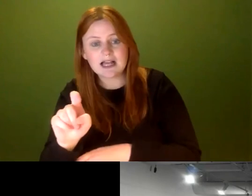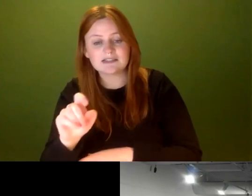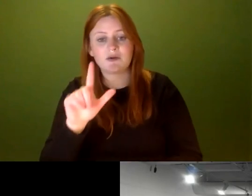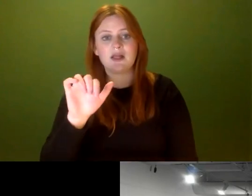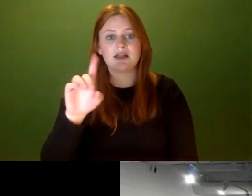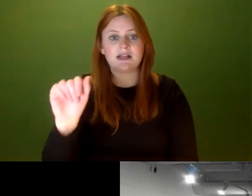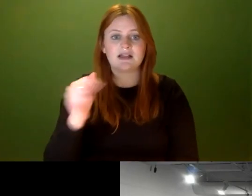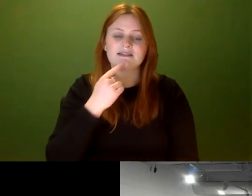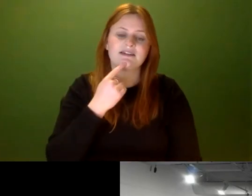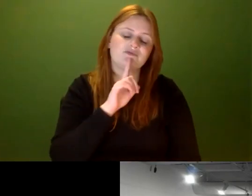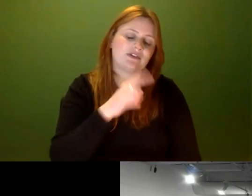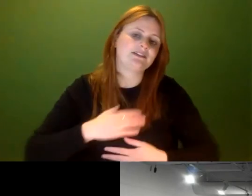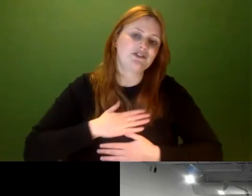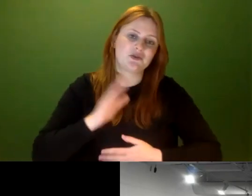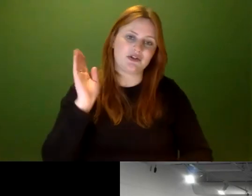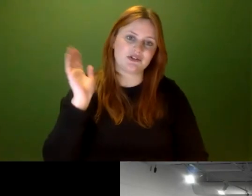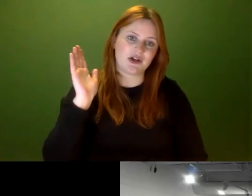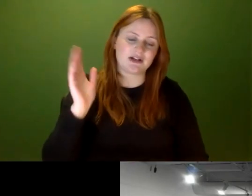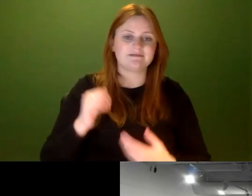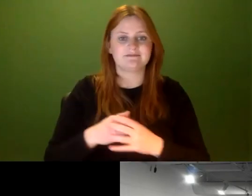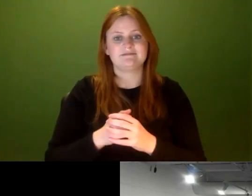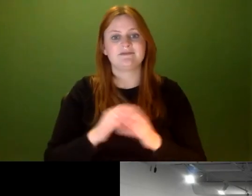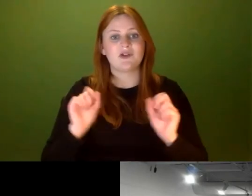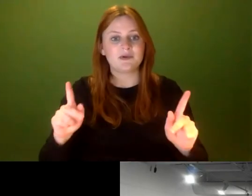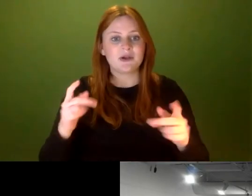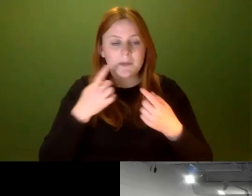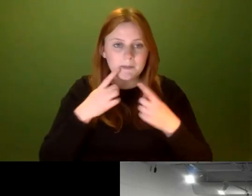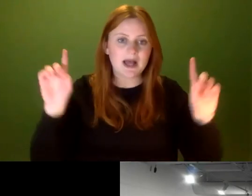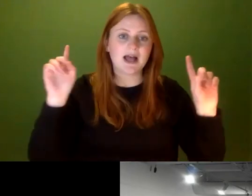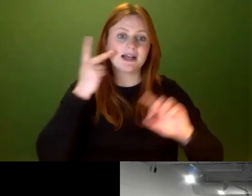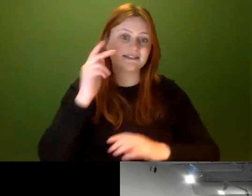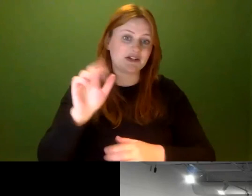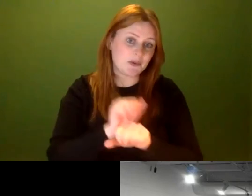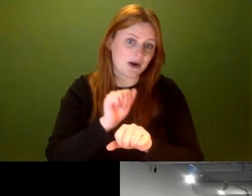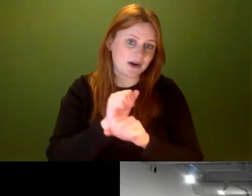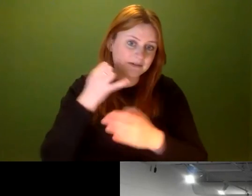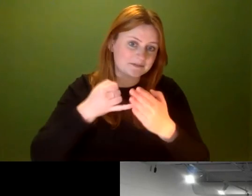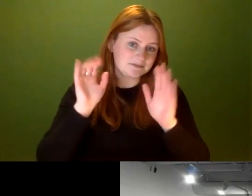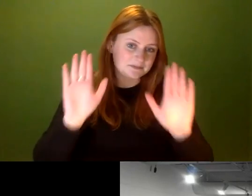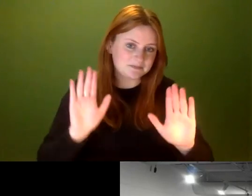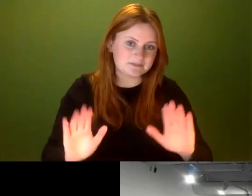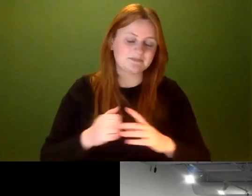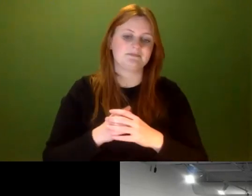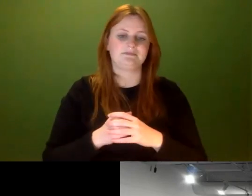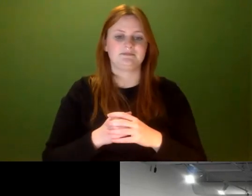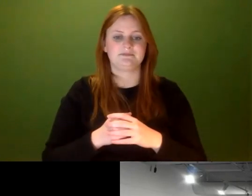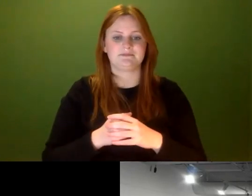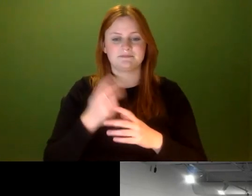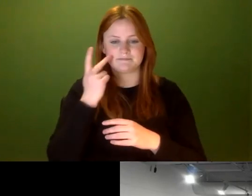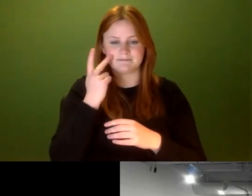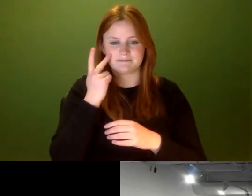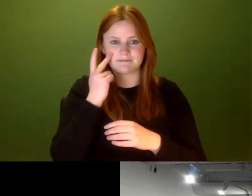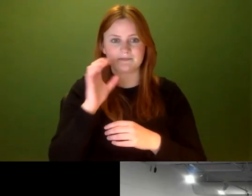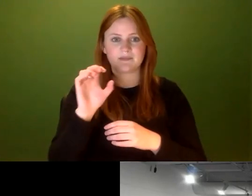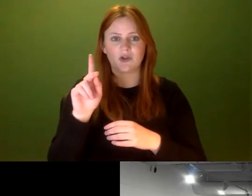says, really enjoyed your talk. The opportunity to finally see some of your work. Let's see. Oh,